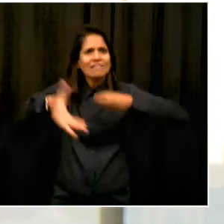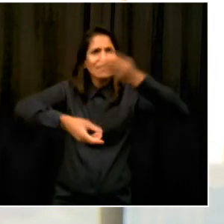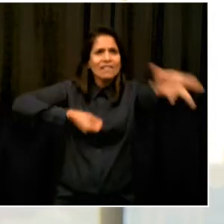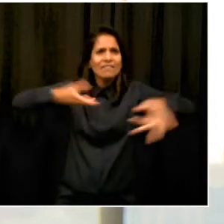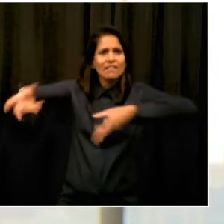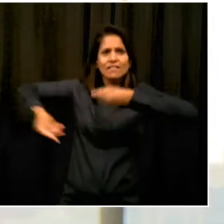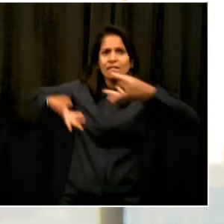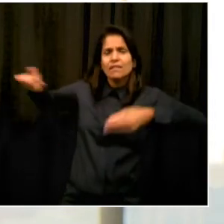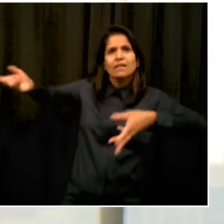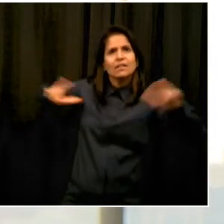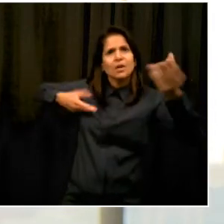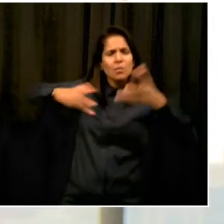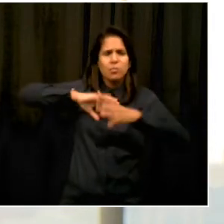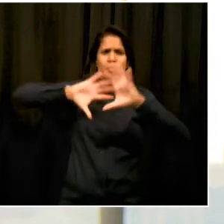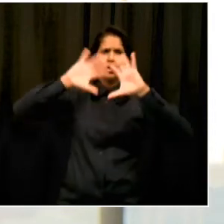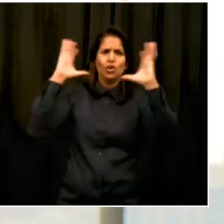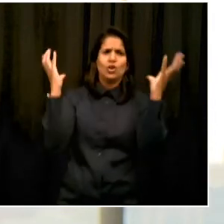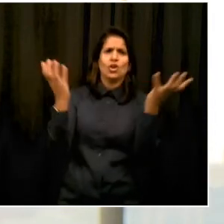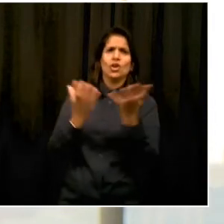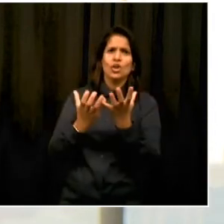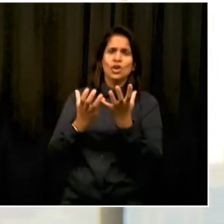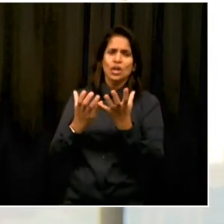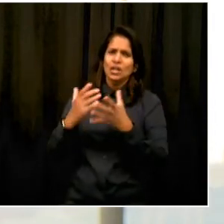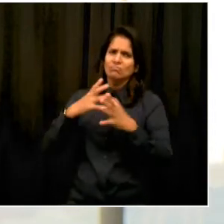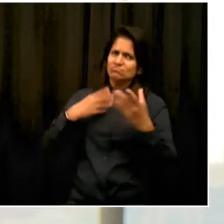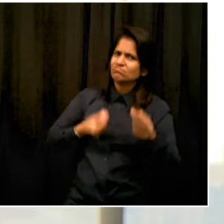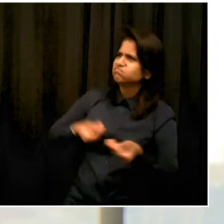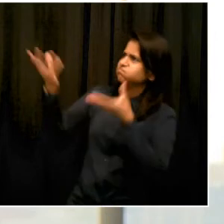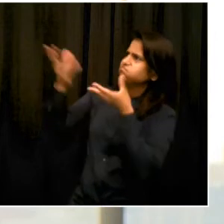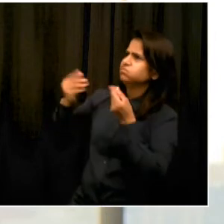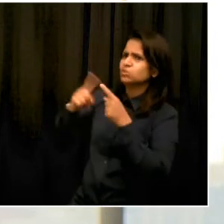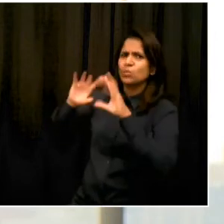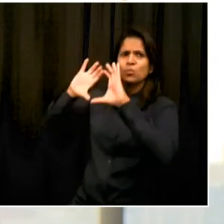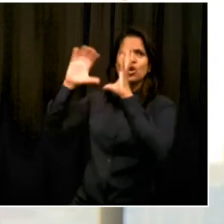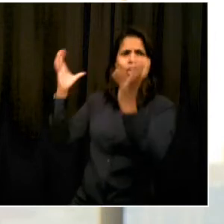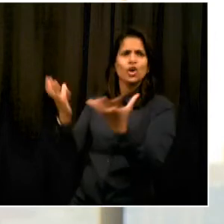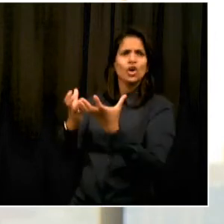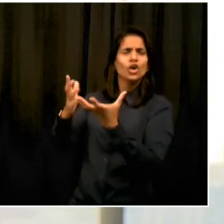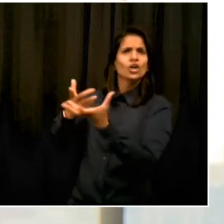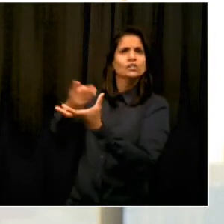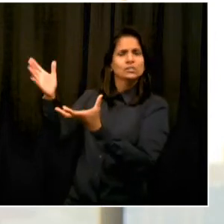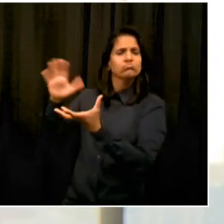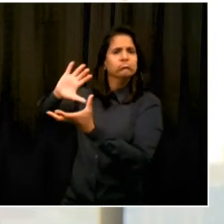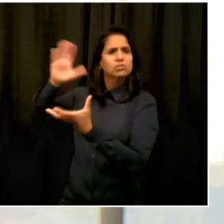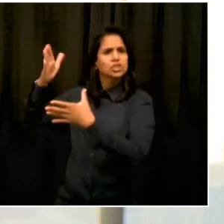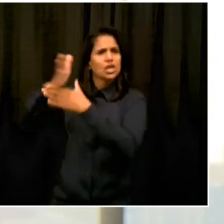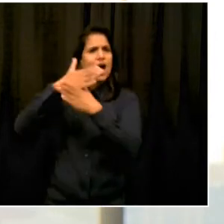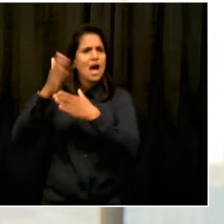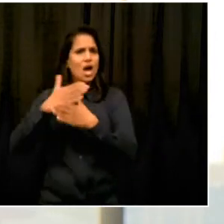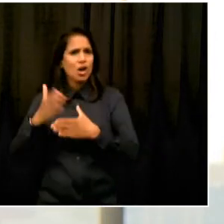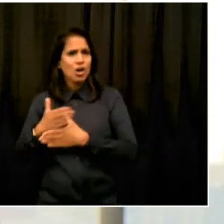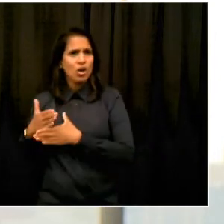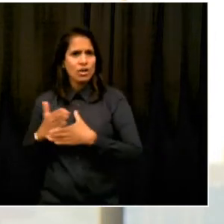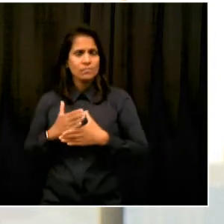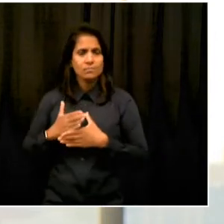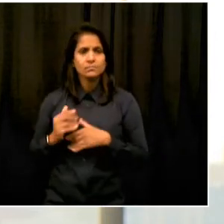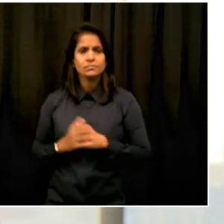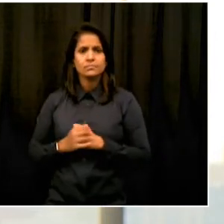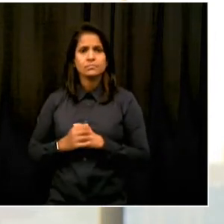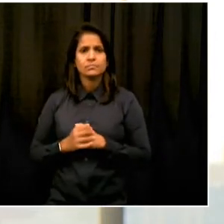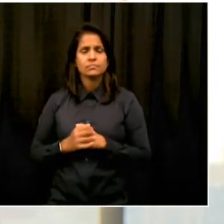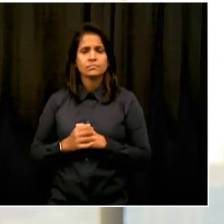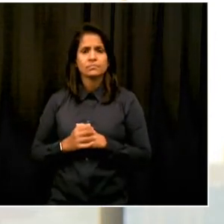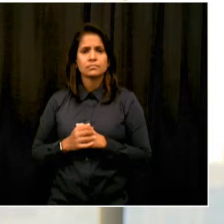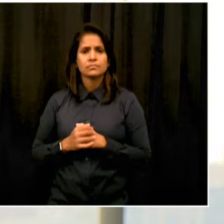We will revolutionize our healthcare workforce by launching a public health corps.